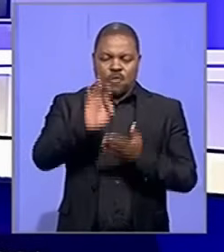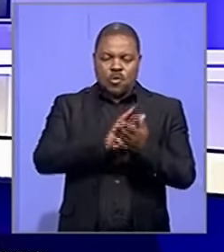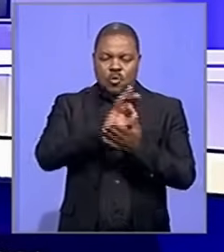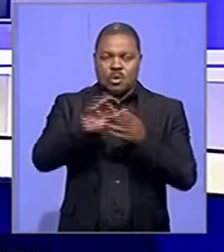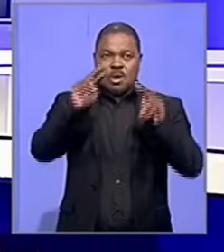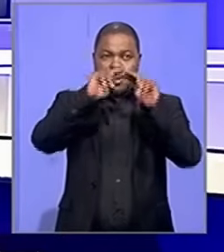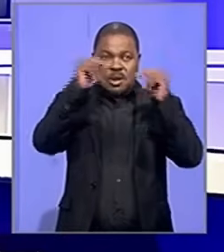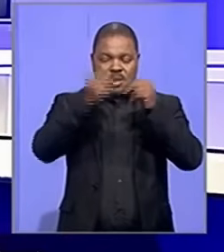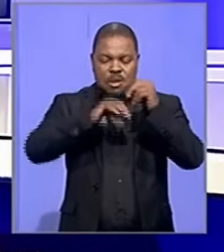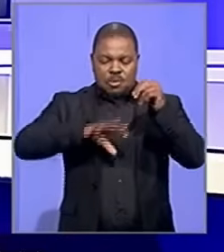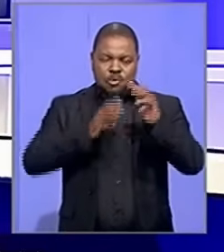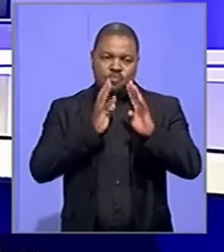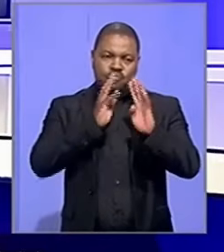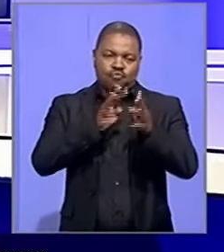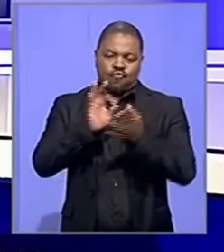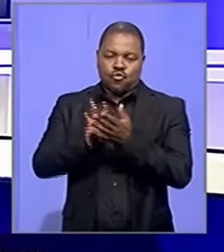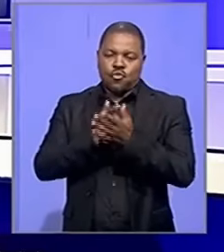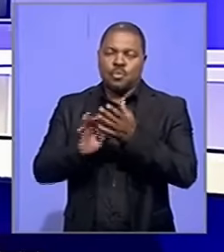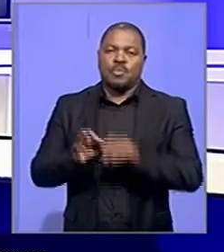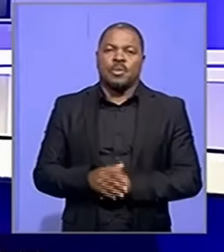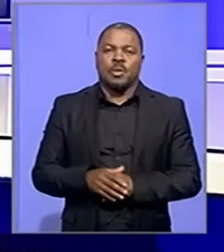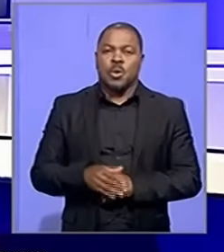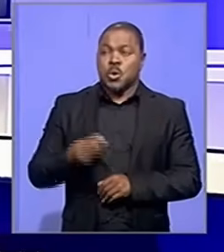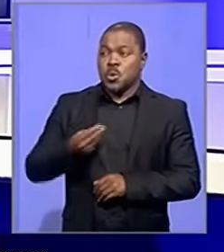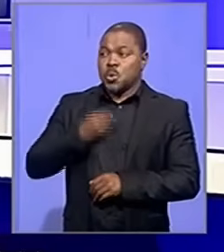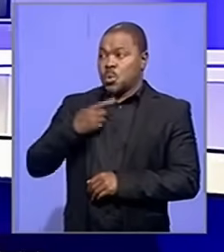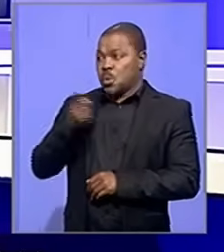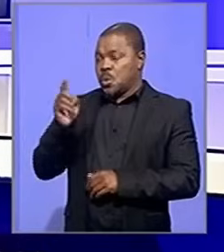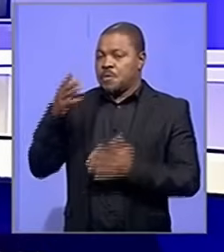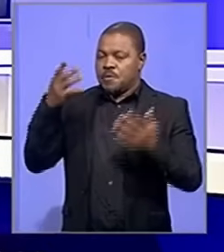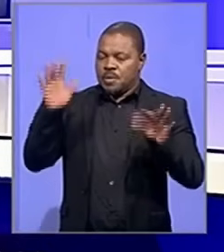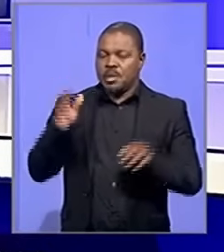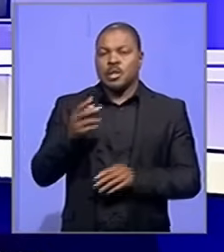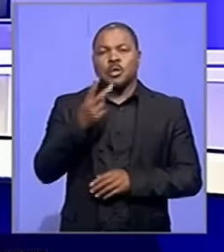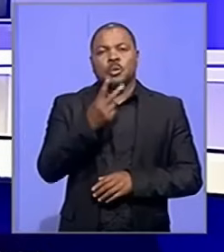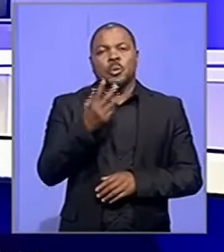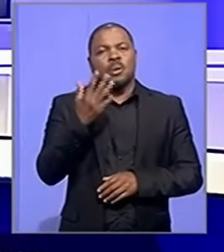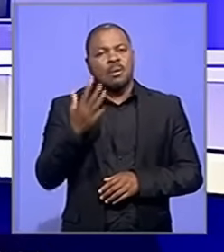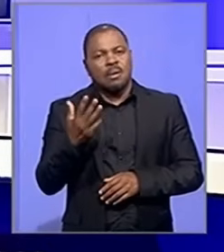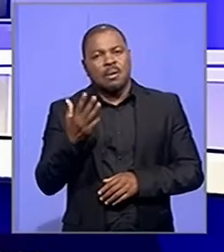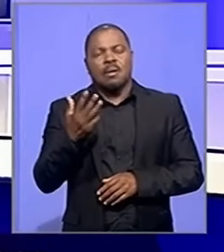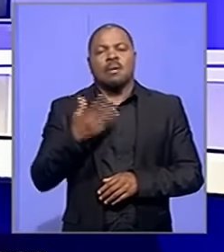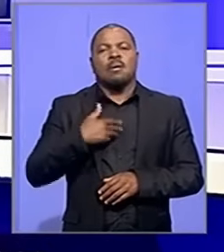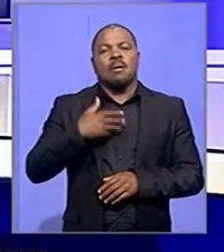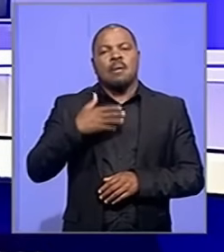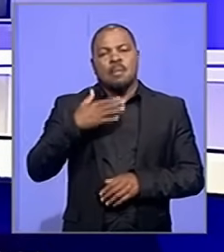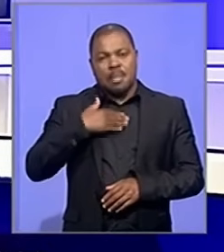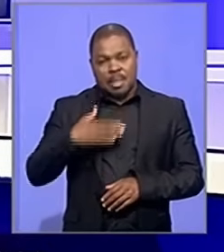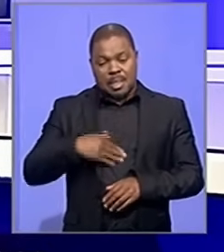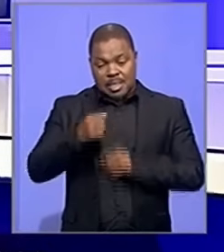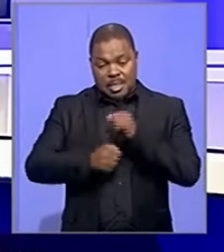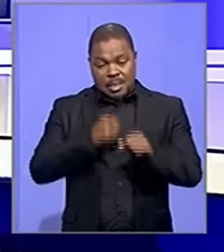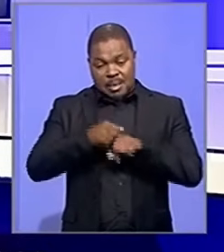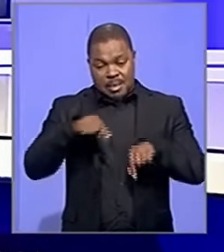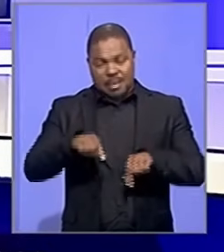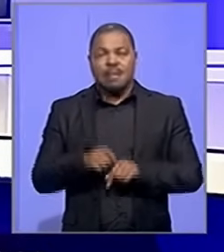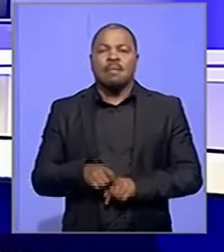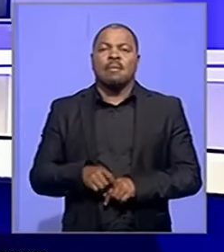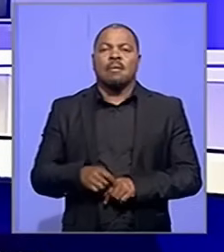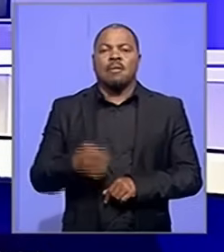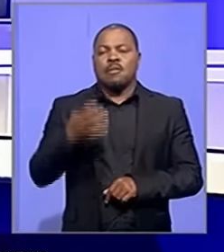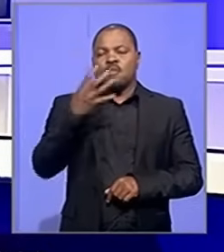le tša diprovense. Seo ke go ya le ka baswa bao ba kgonnego go vouta letšatšing la 29 Mopitlwe o lenyaga. Ke diperesente